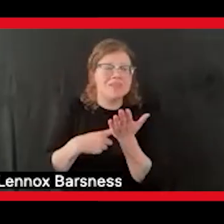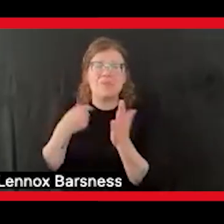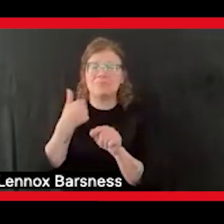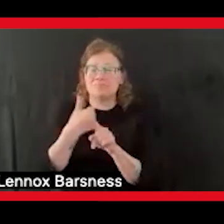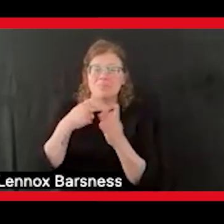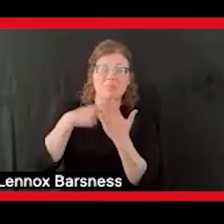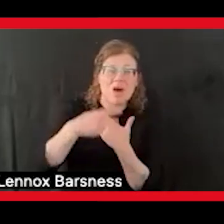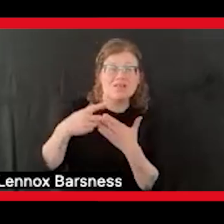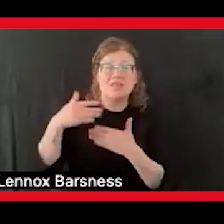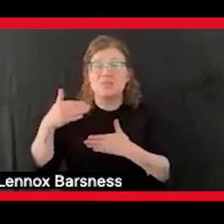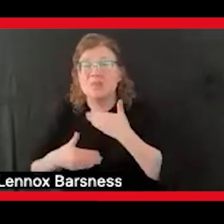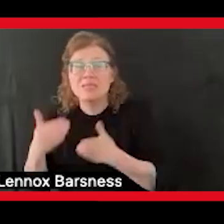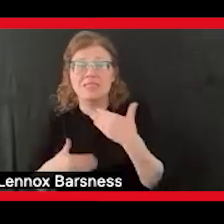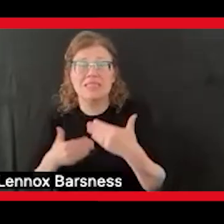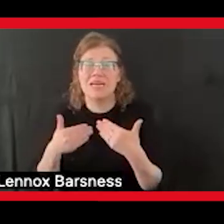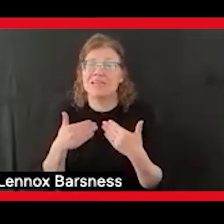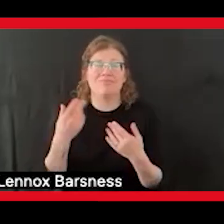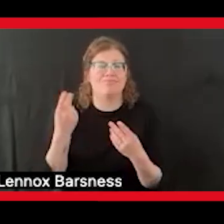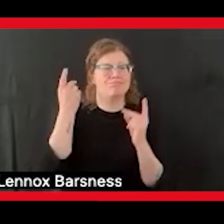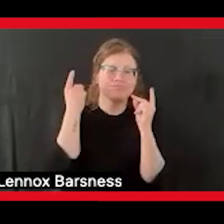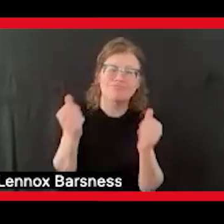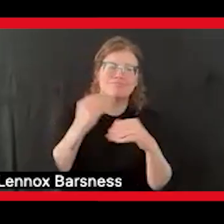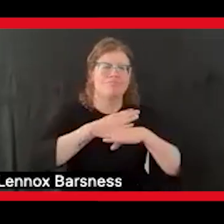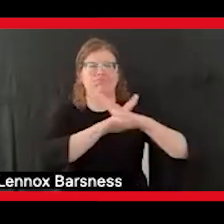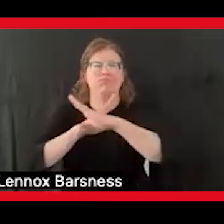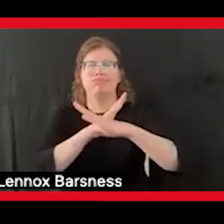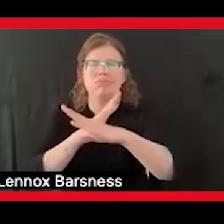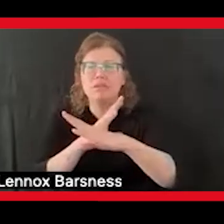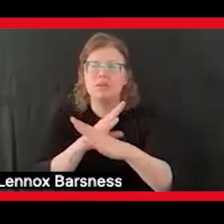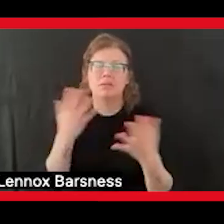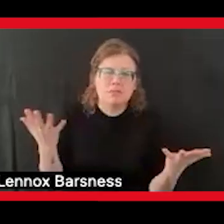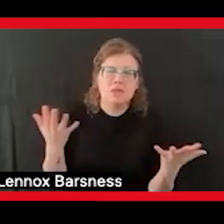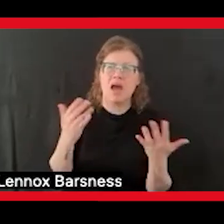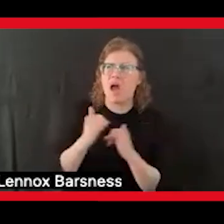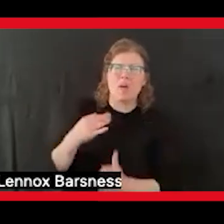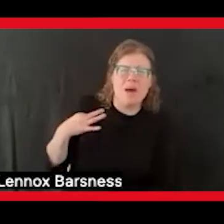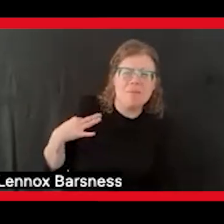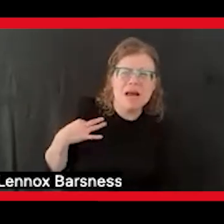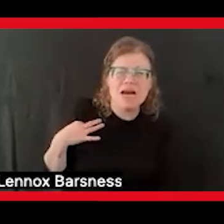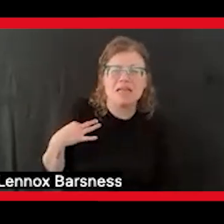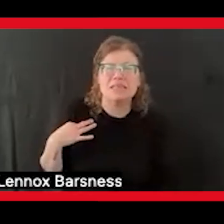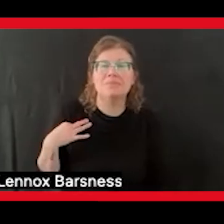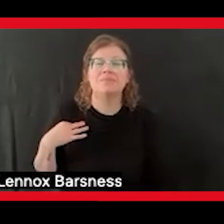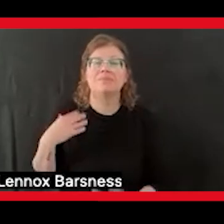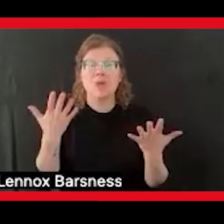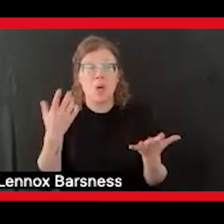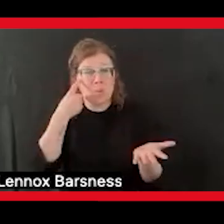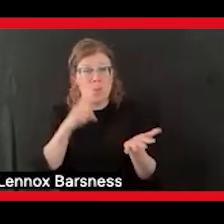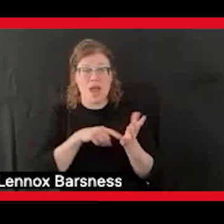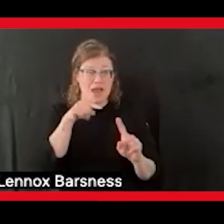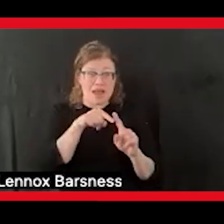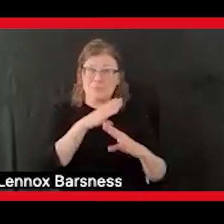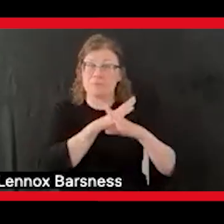want to apply. And so in recognition of these barriers, our applicant support and